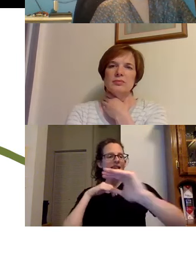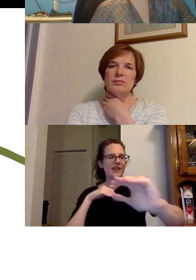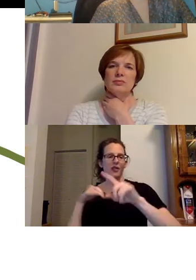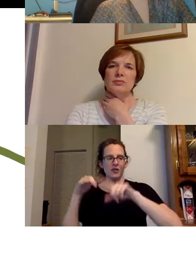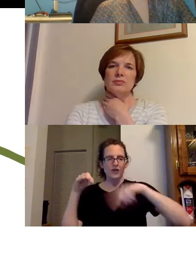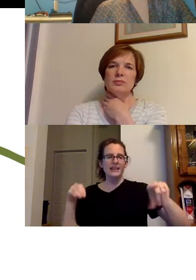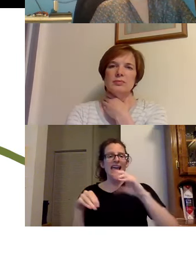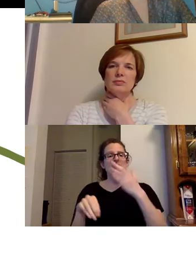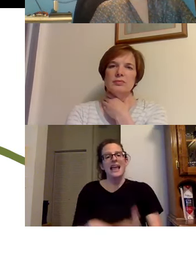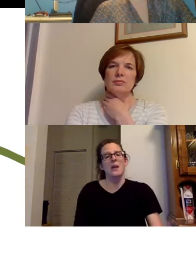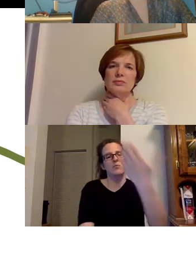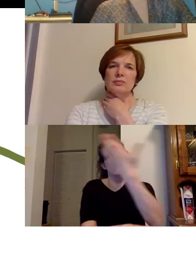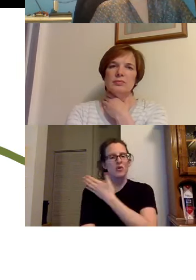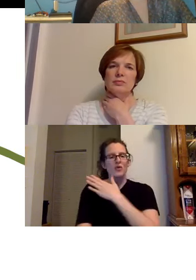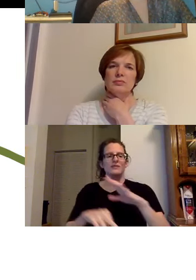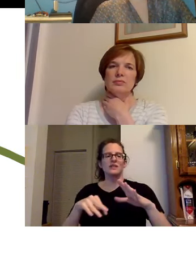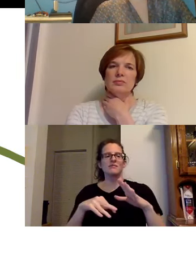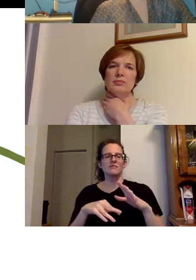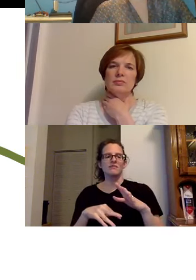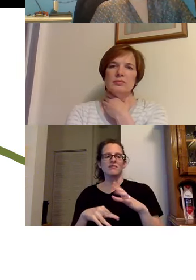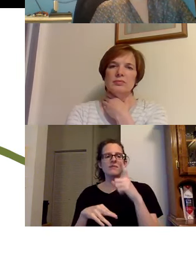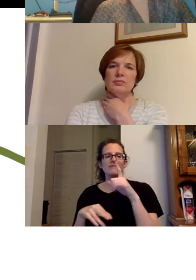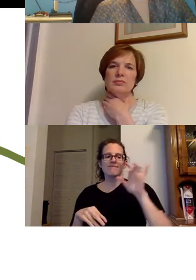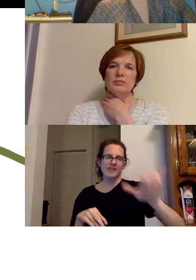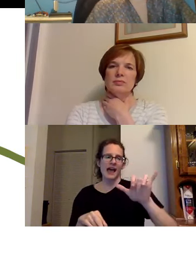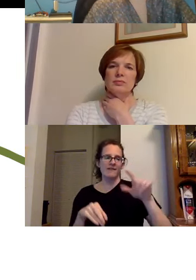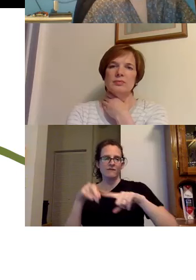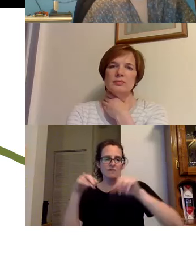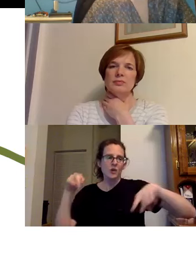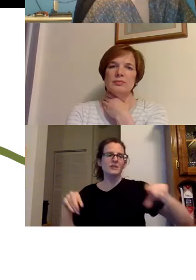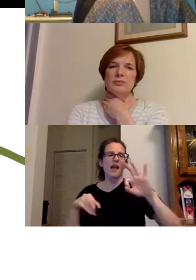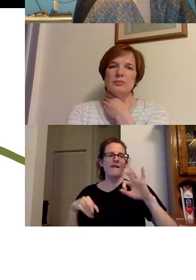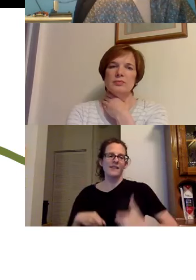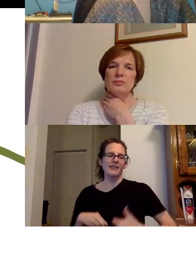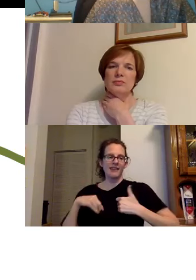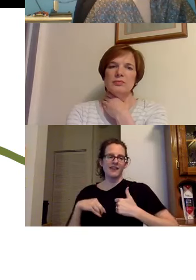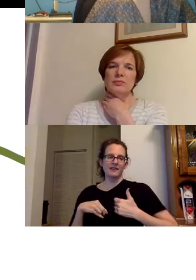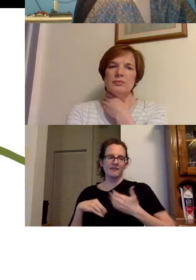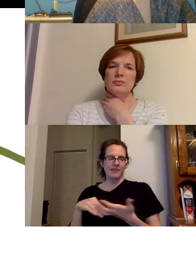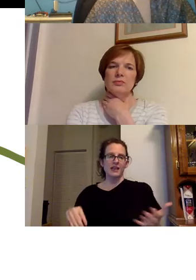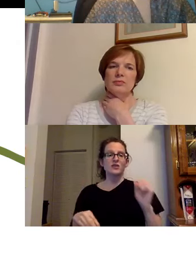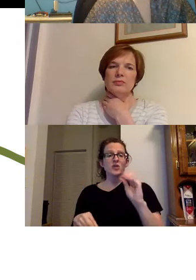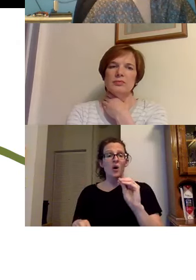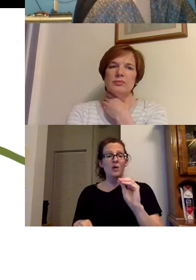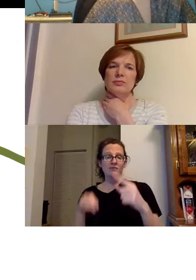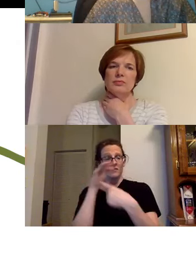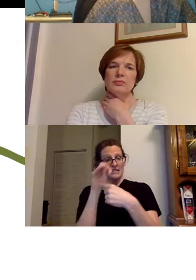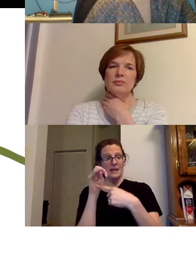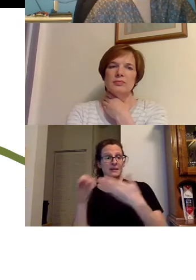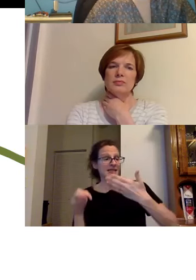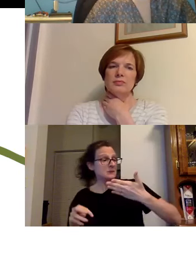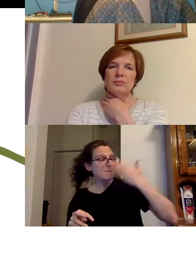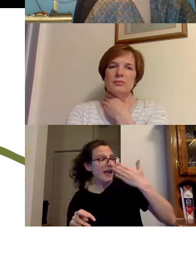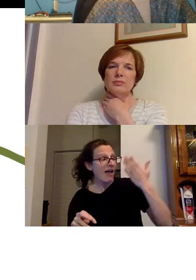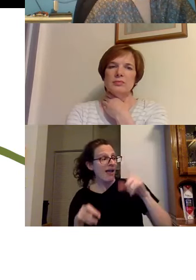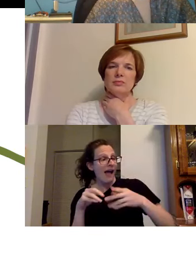actually improves the function of that living thing. So just smelling a high frequency oil